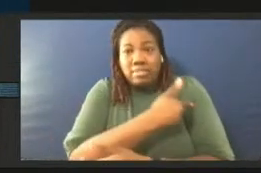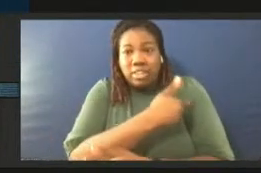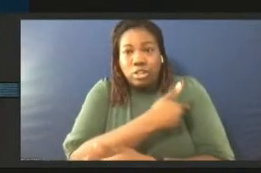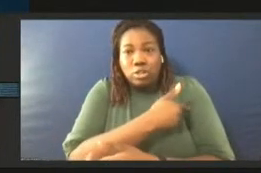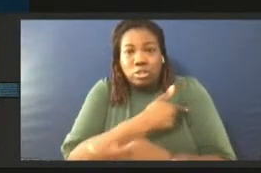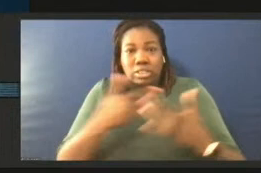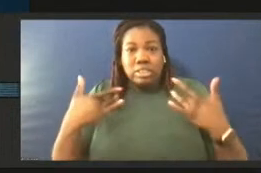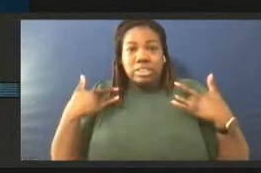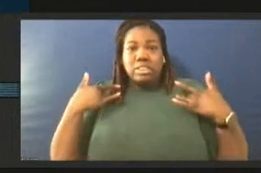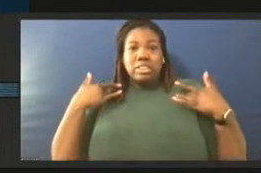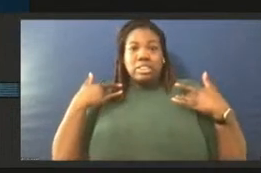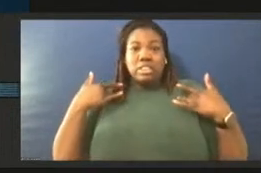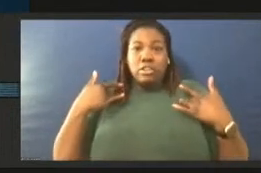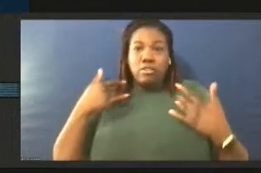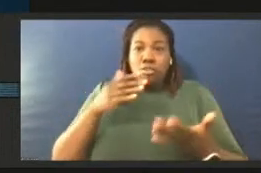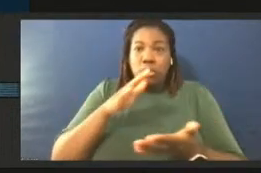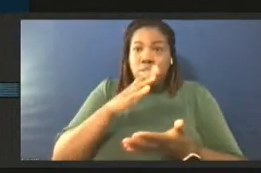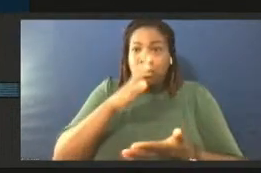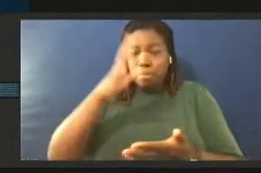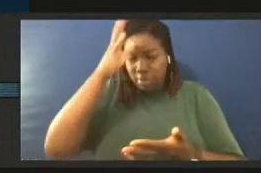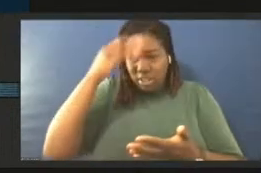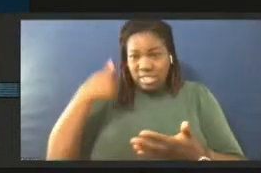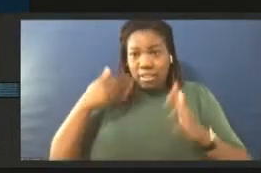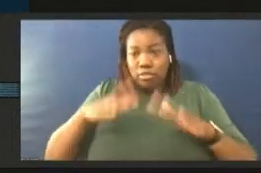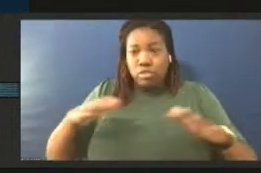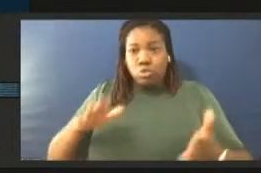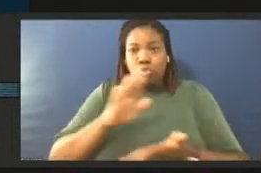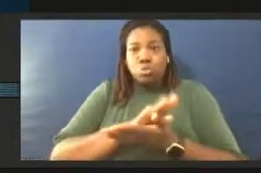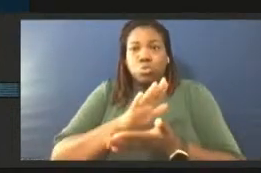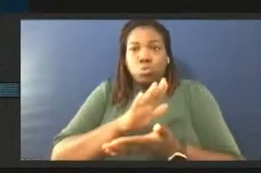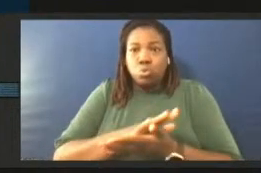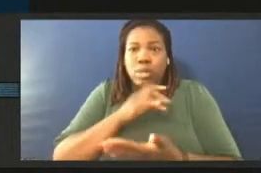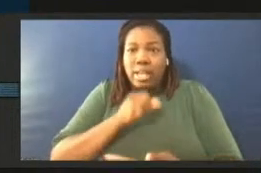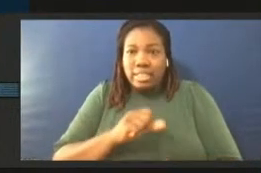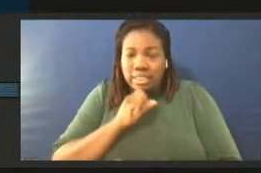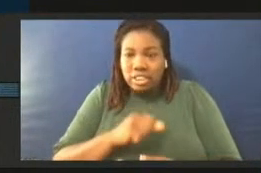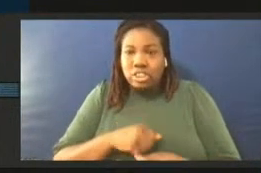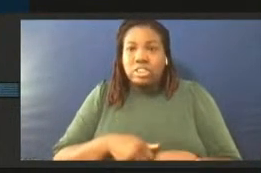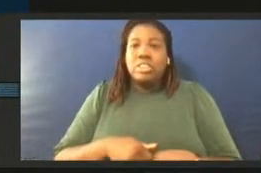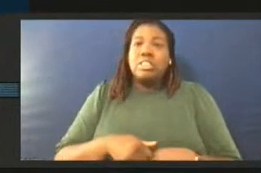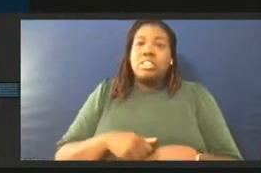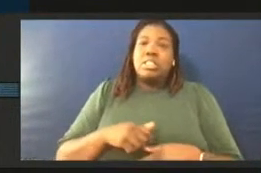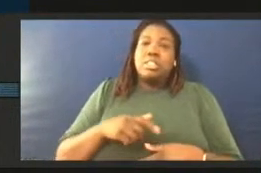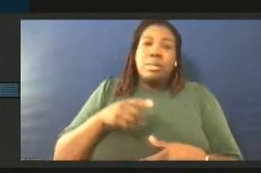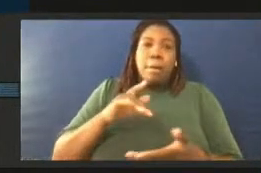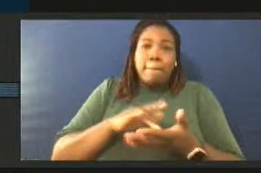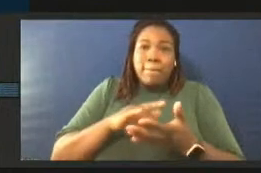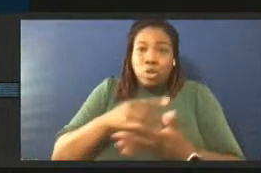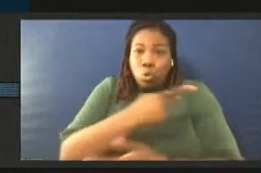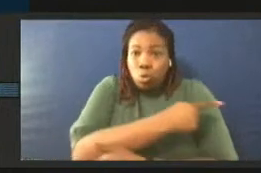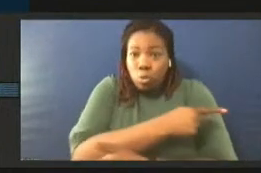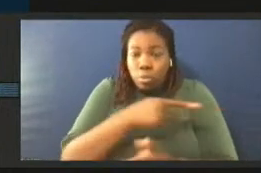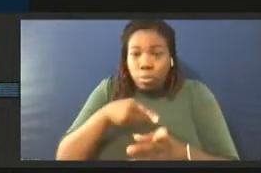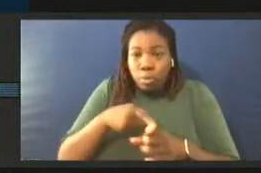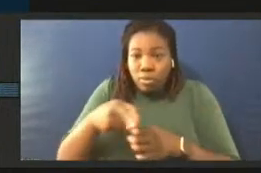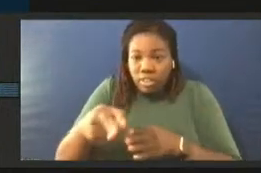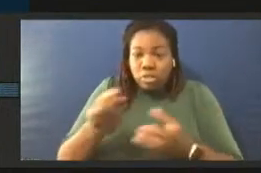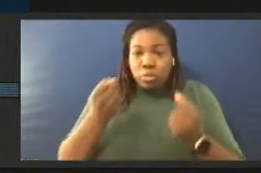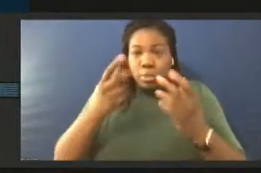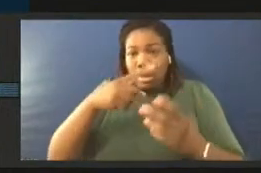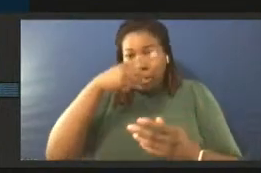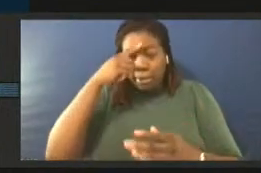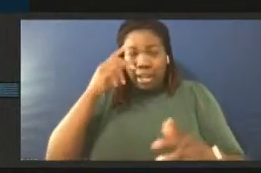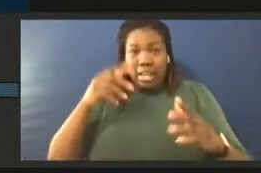for school-age parents. Generations of racism and mistreatment at the hands of medical professionals have left many Black